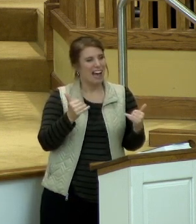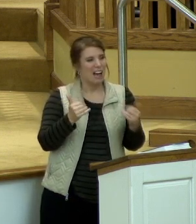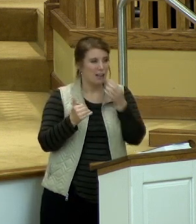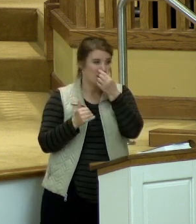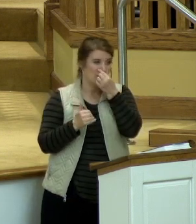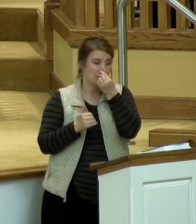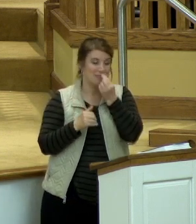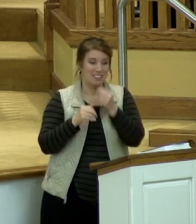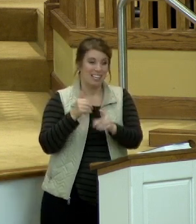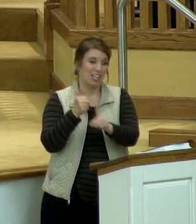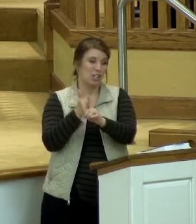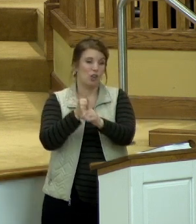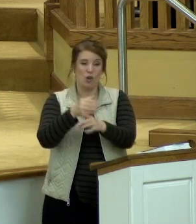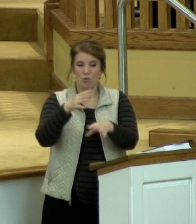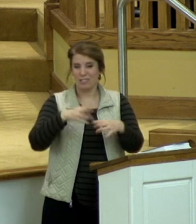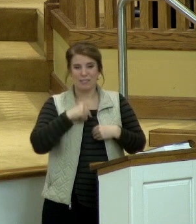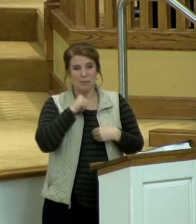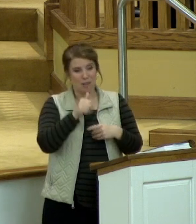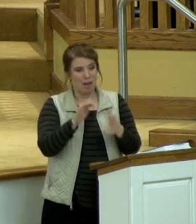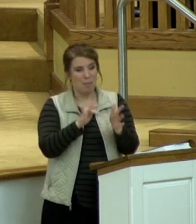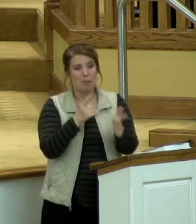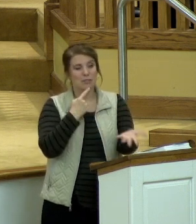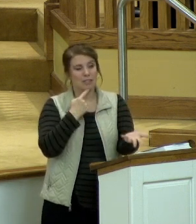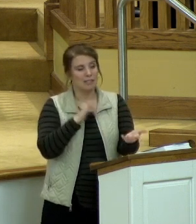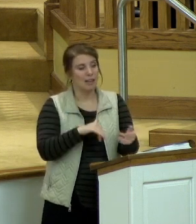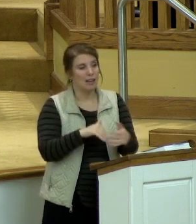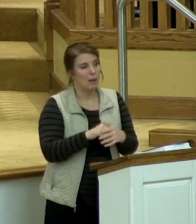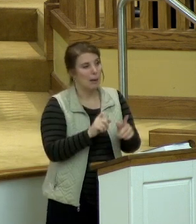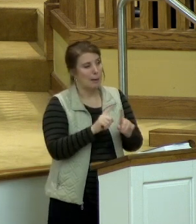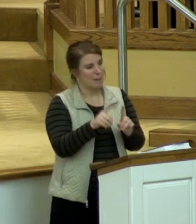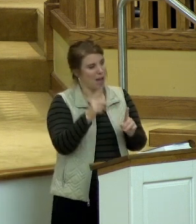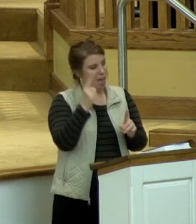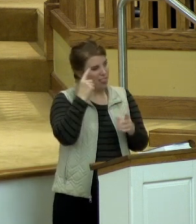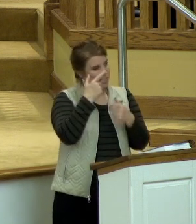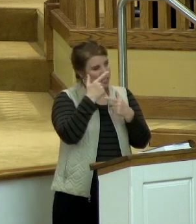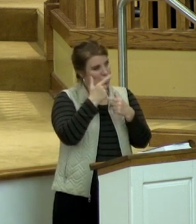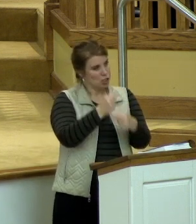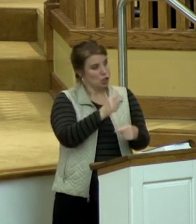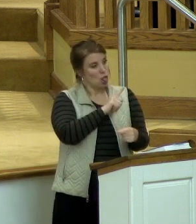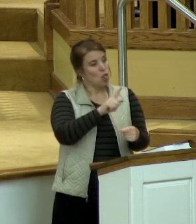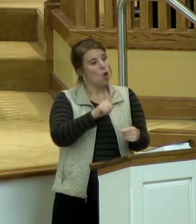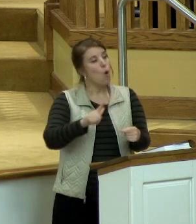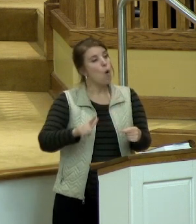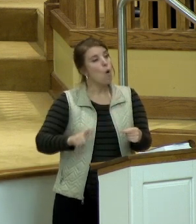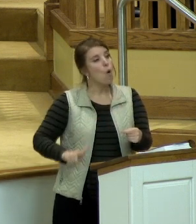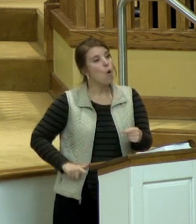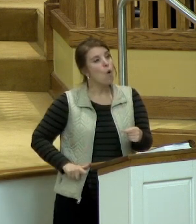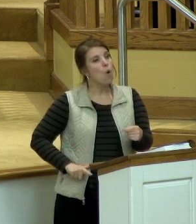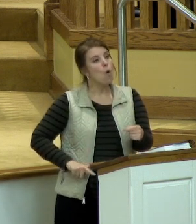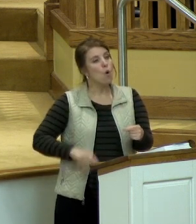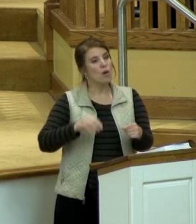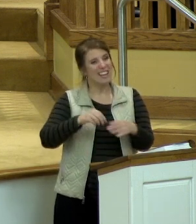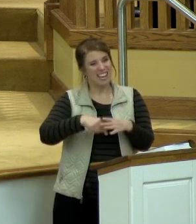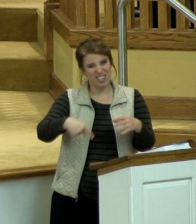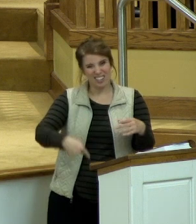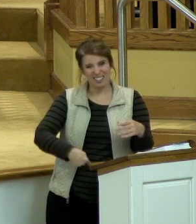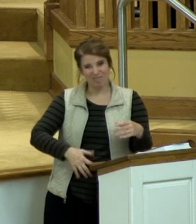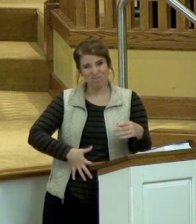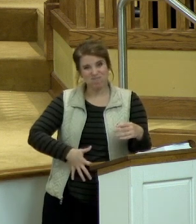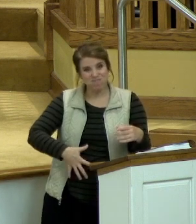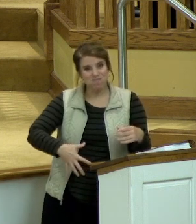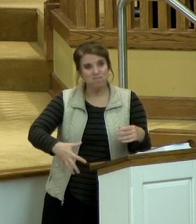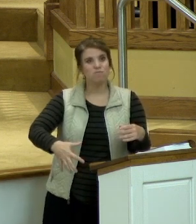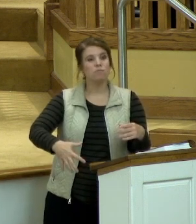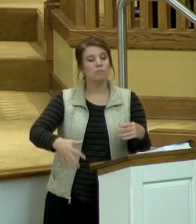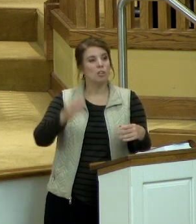own received him not. But I think it's interesting how the Lord, which was in her womb,